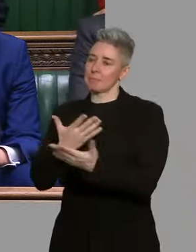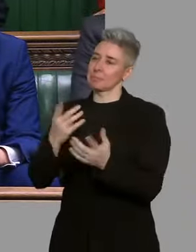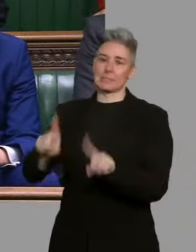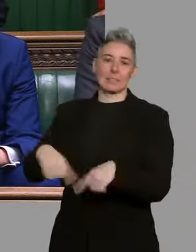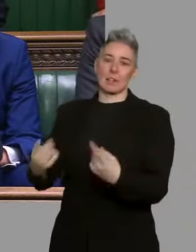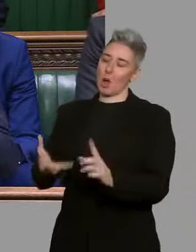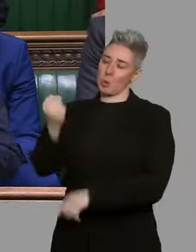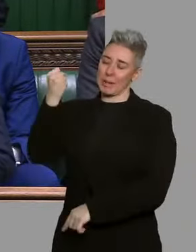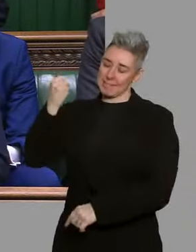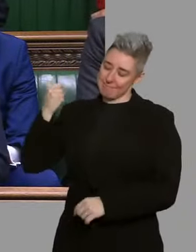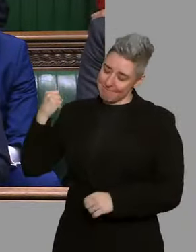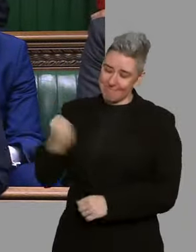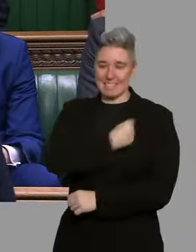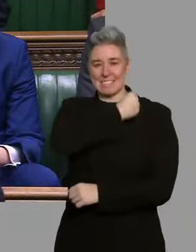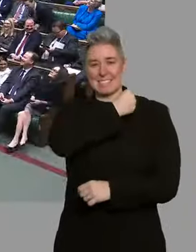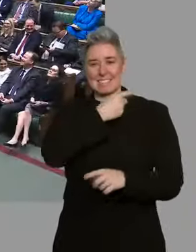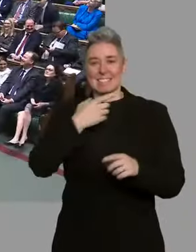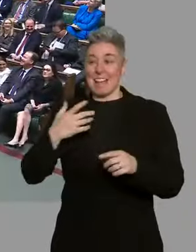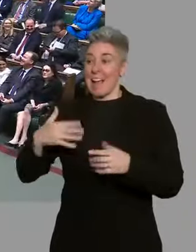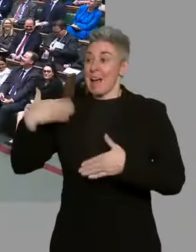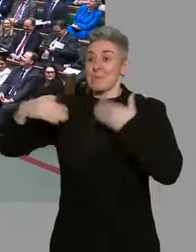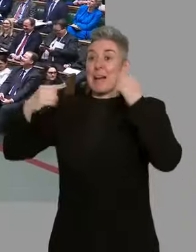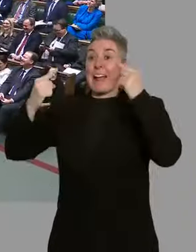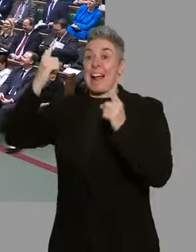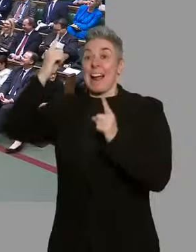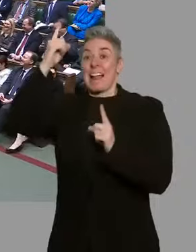I hope we can both agree on.